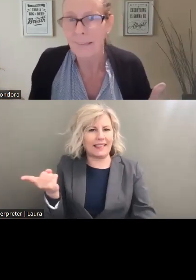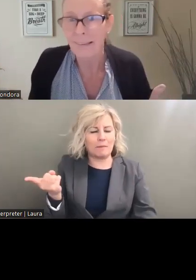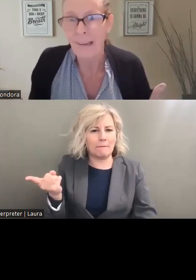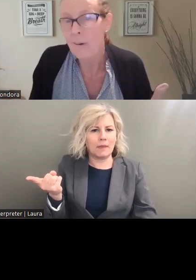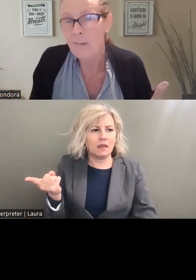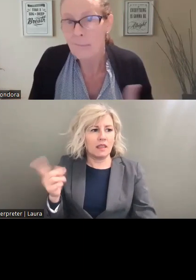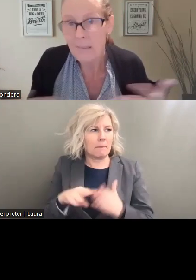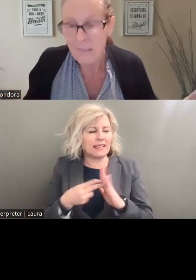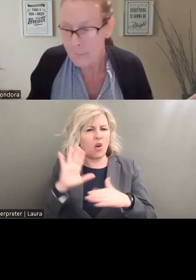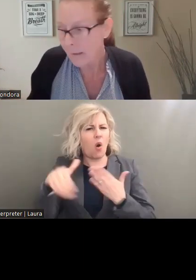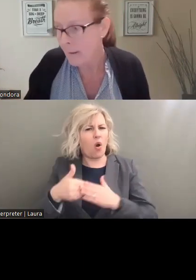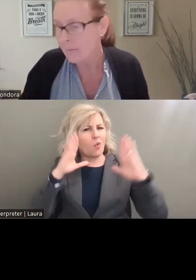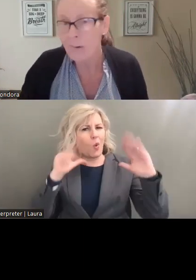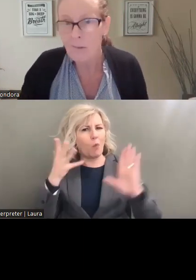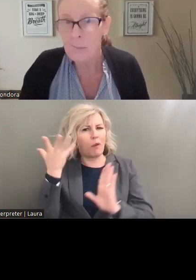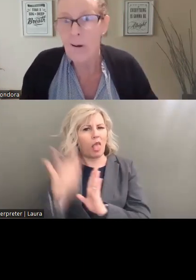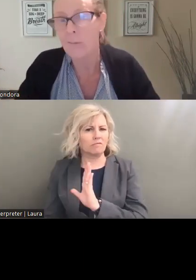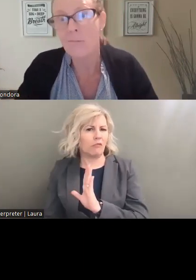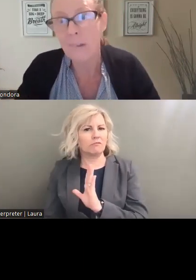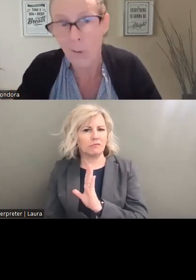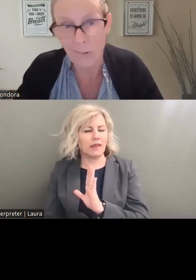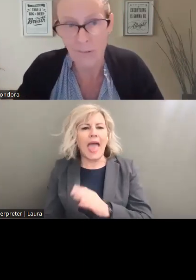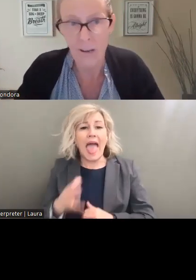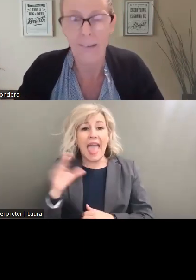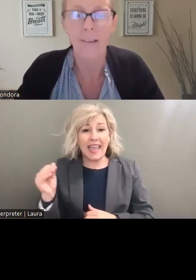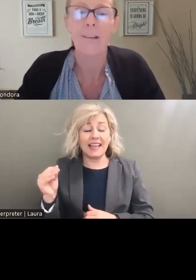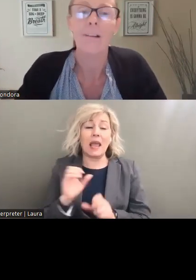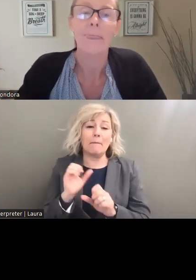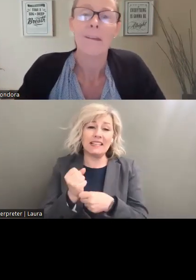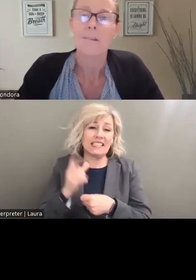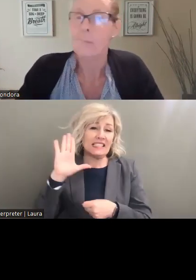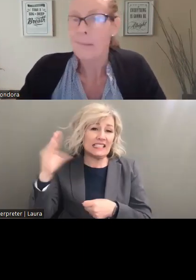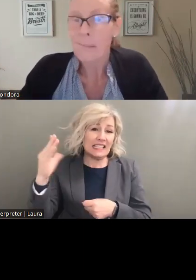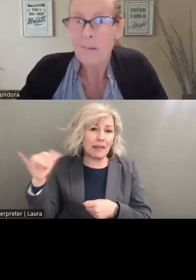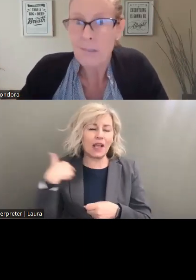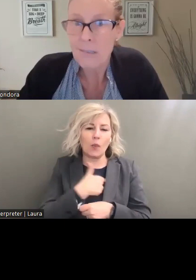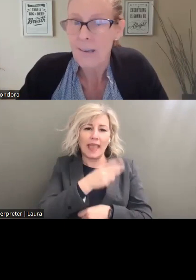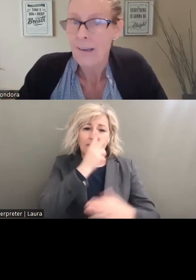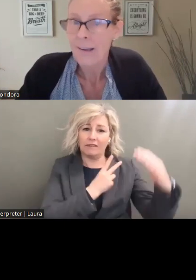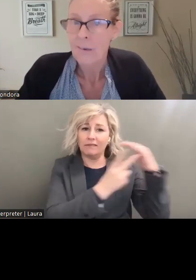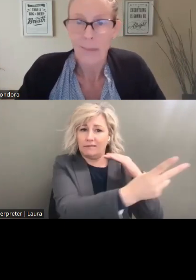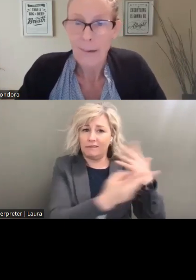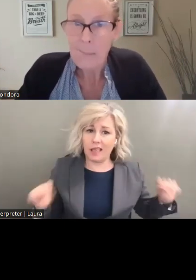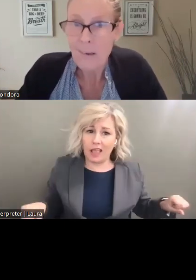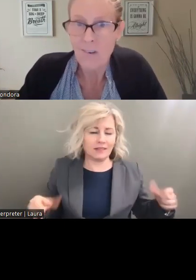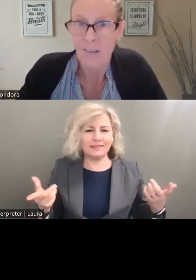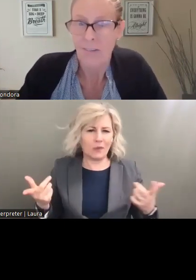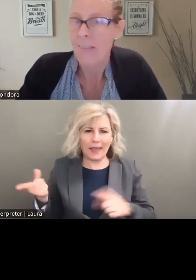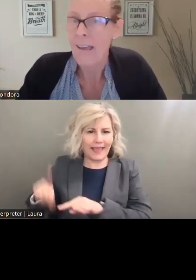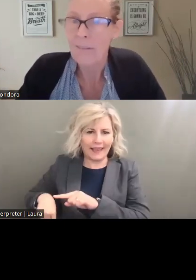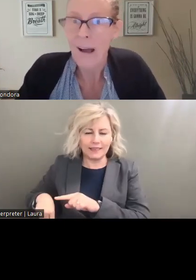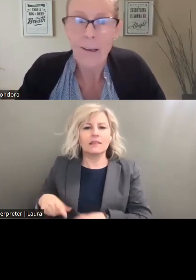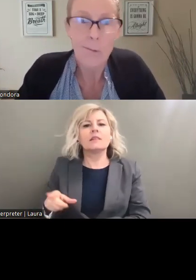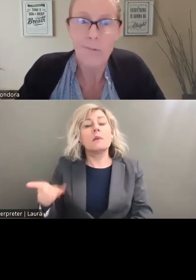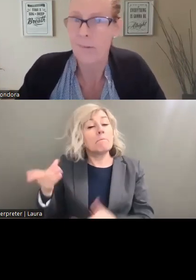of everything. And it also makes it seem like we have a crystal ball, which we don't, okay? So maybe a person is, they're ambitious.